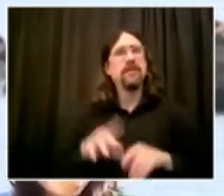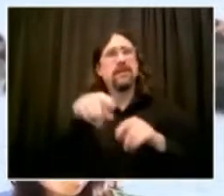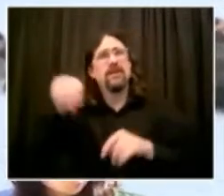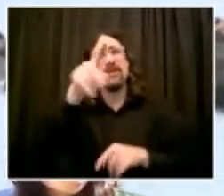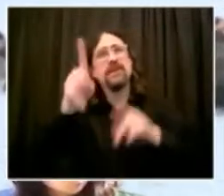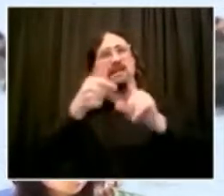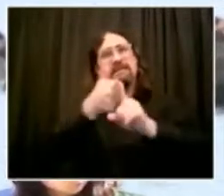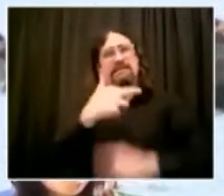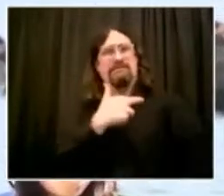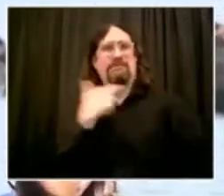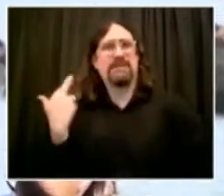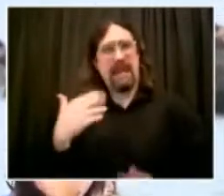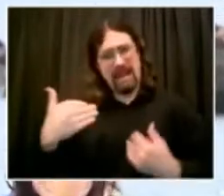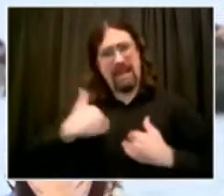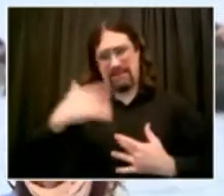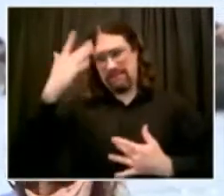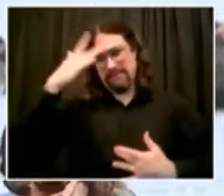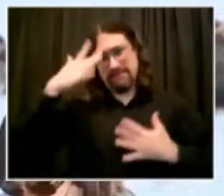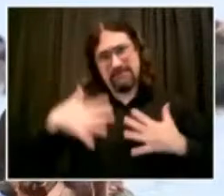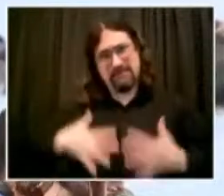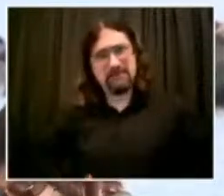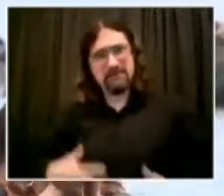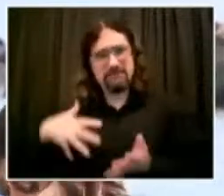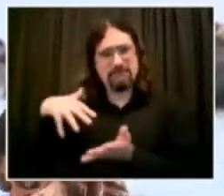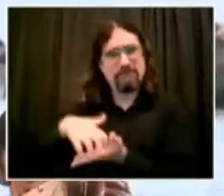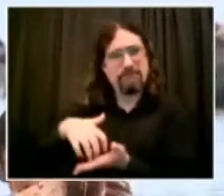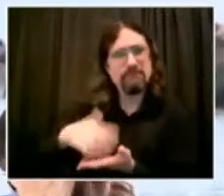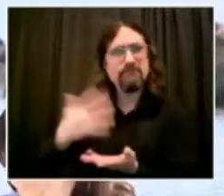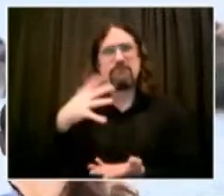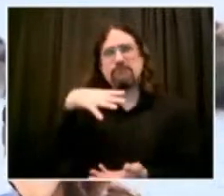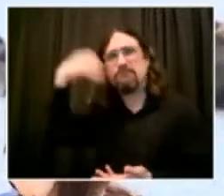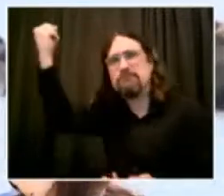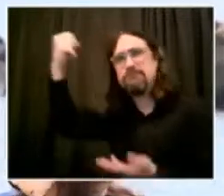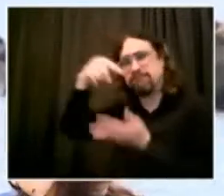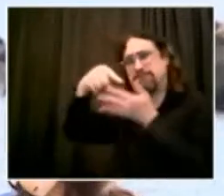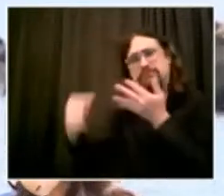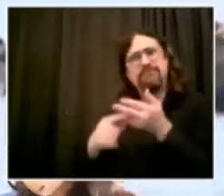at home with one of those high-risk conditions, to remember that